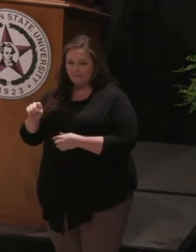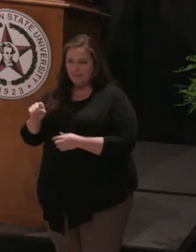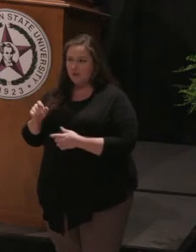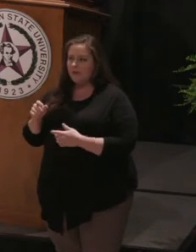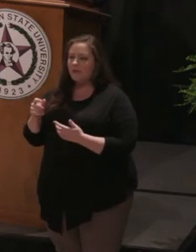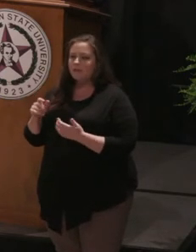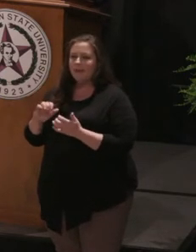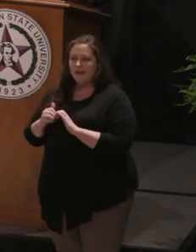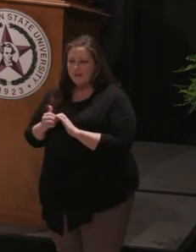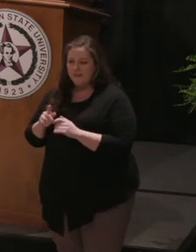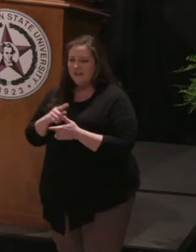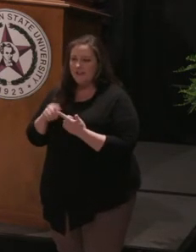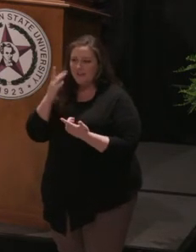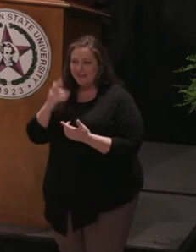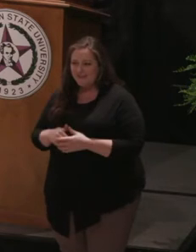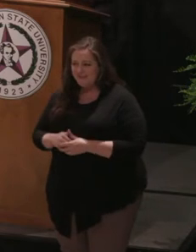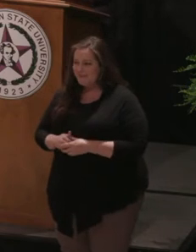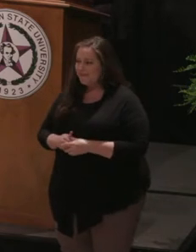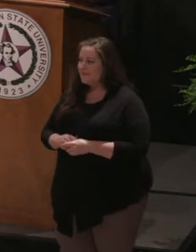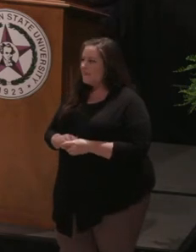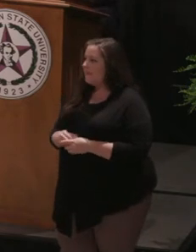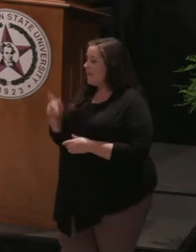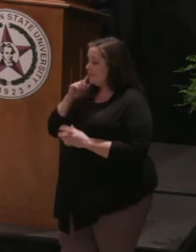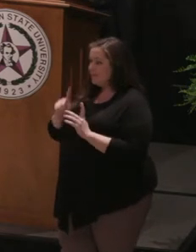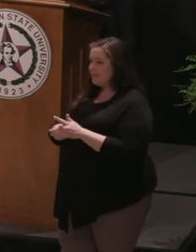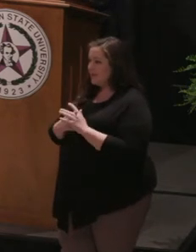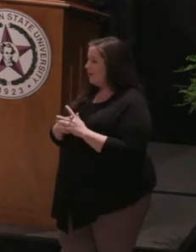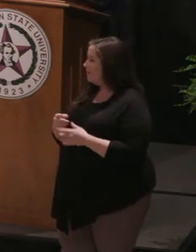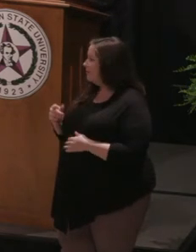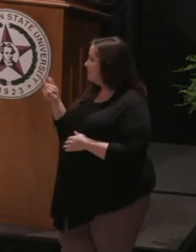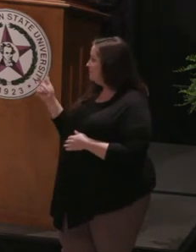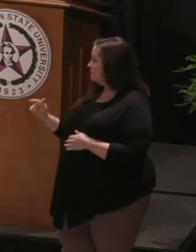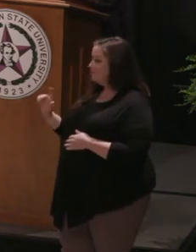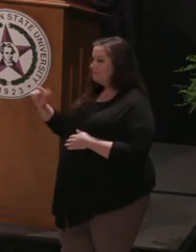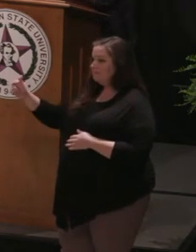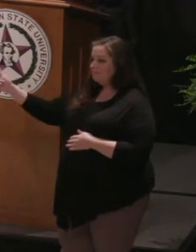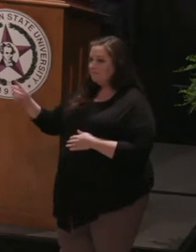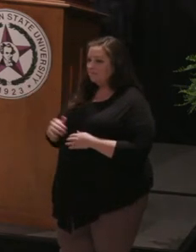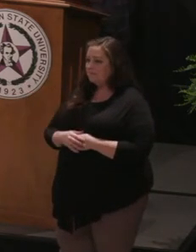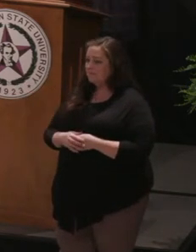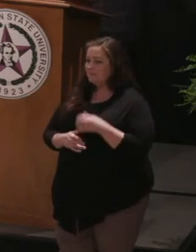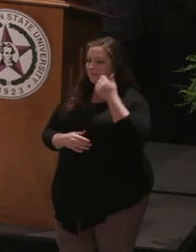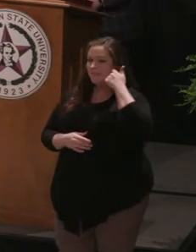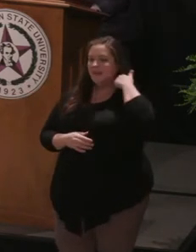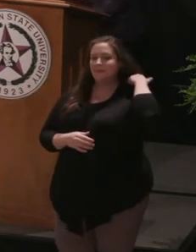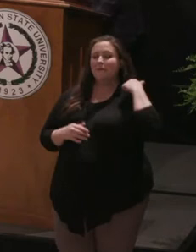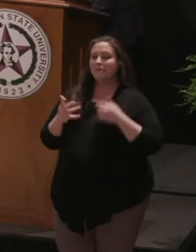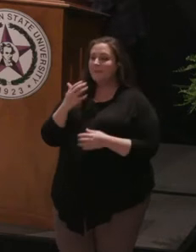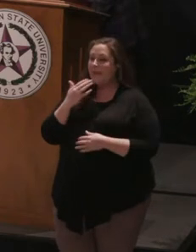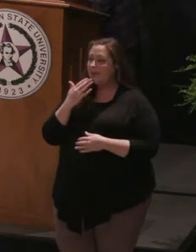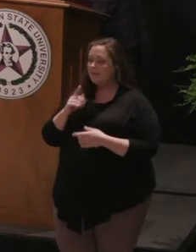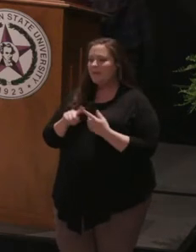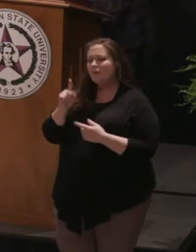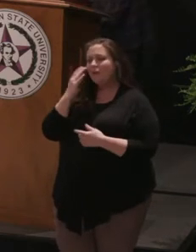what manner and why? And we'll just start here and go down the table. Sure. Thank you. You know,